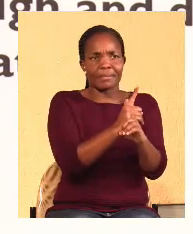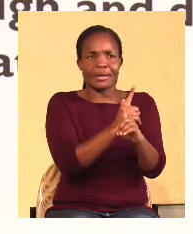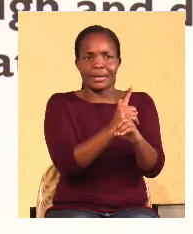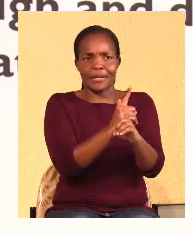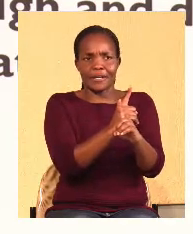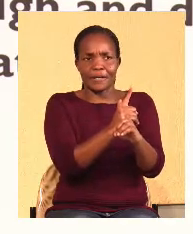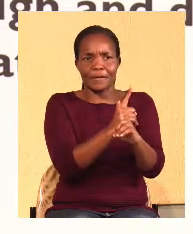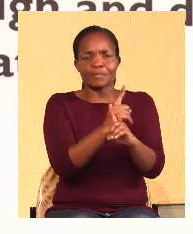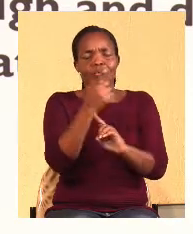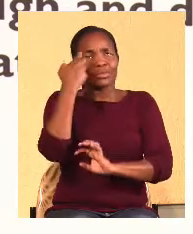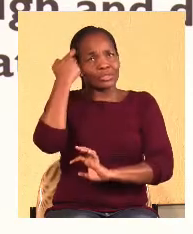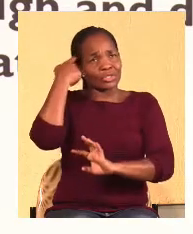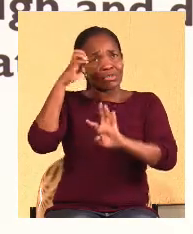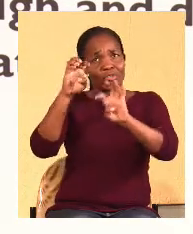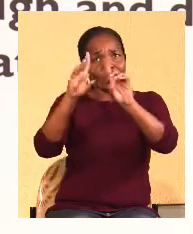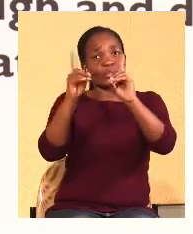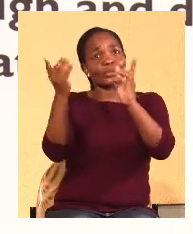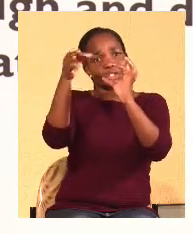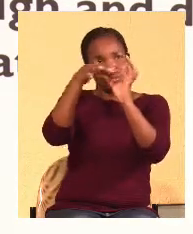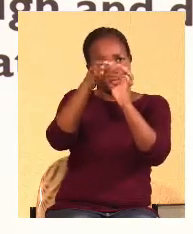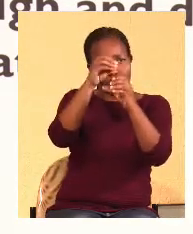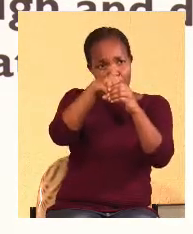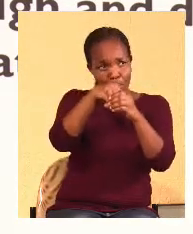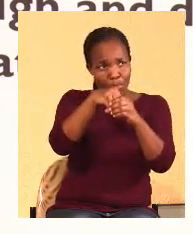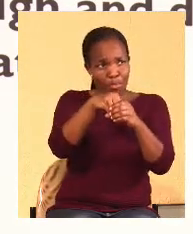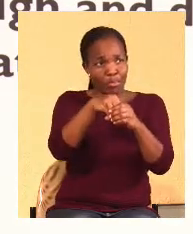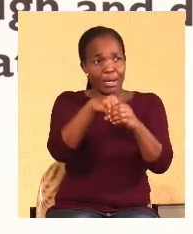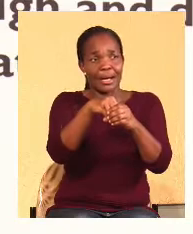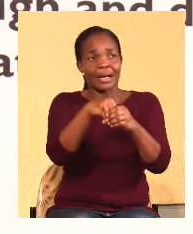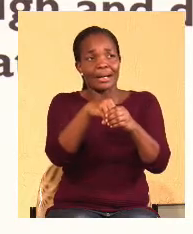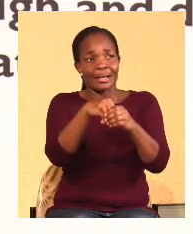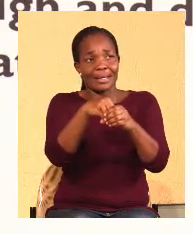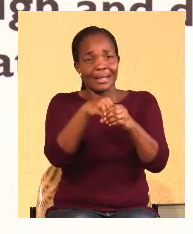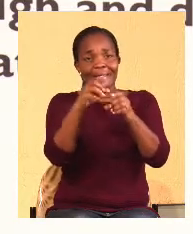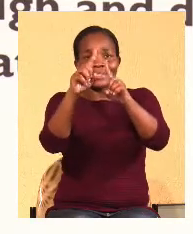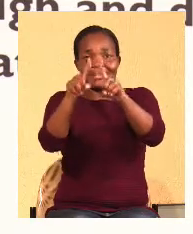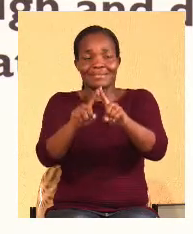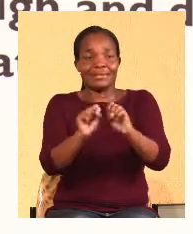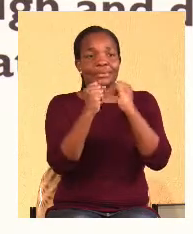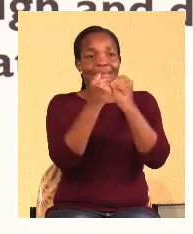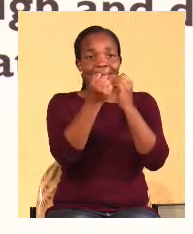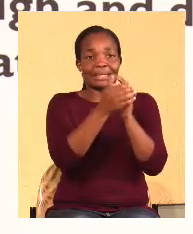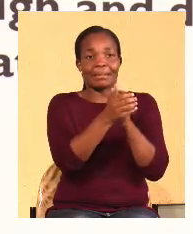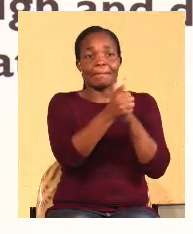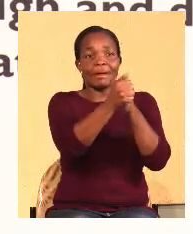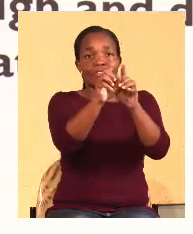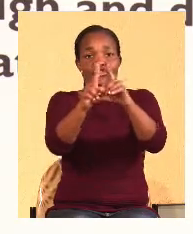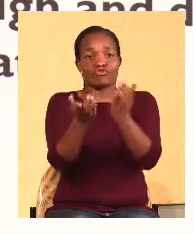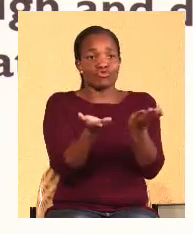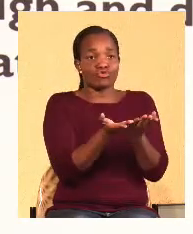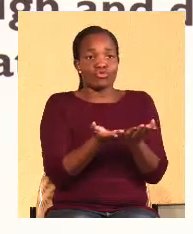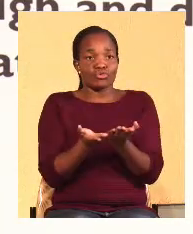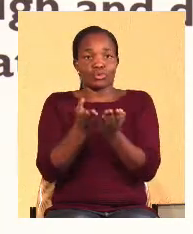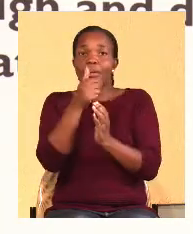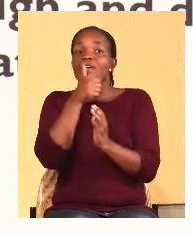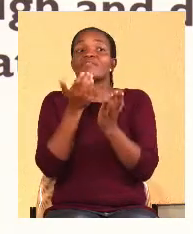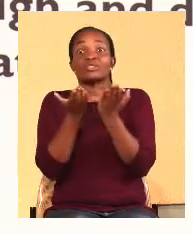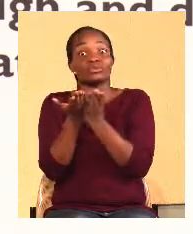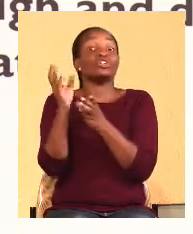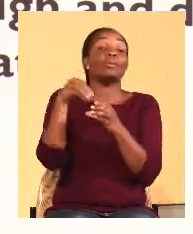of the Minister of Education, but also governing bodies of various schools, including private schools, I